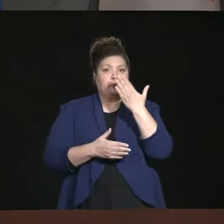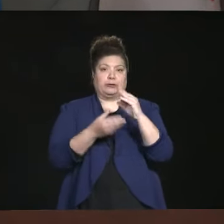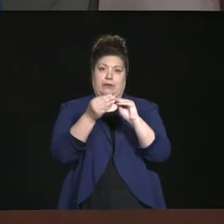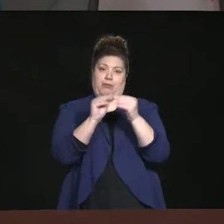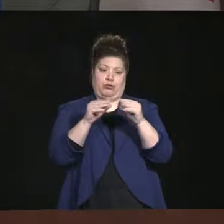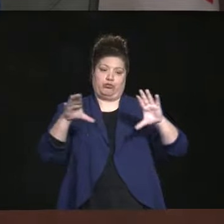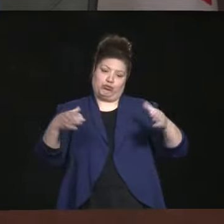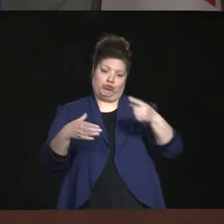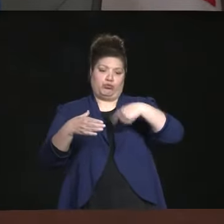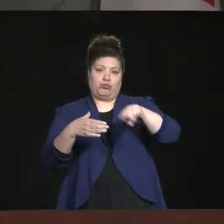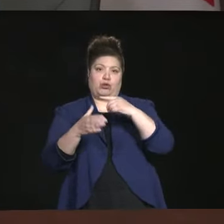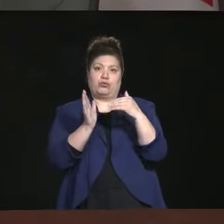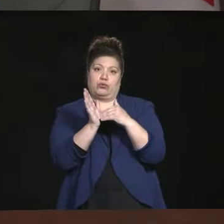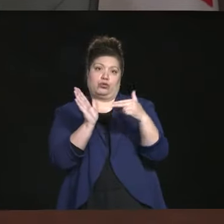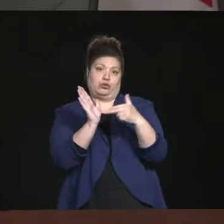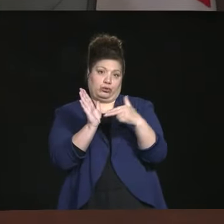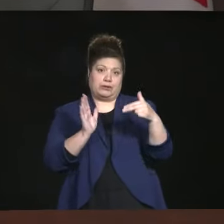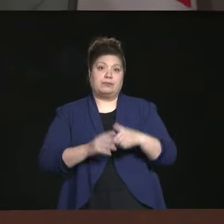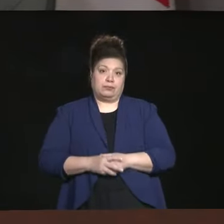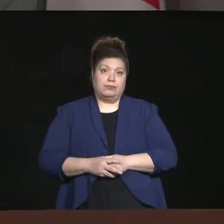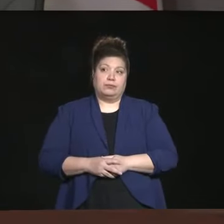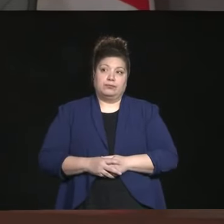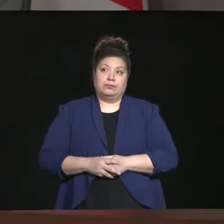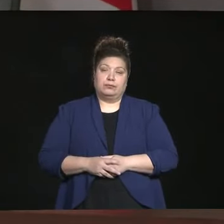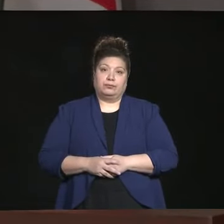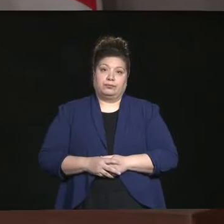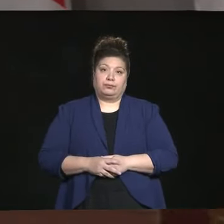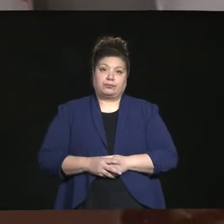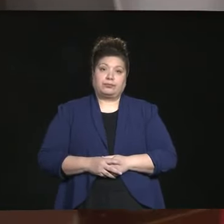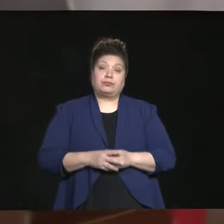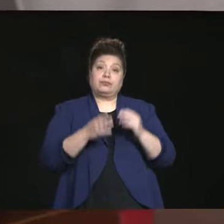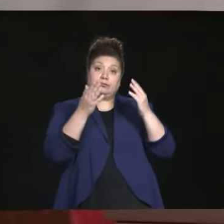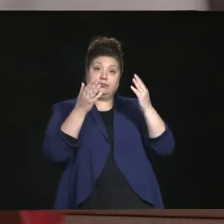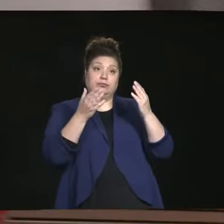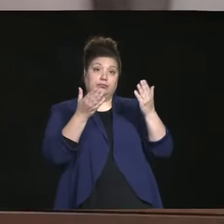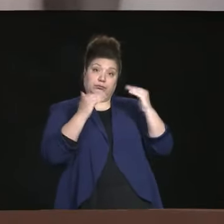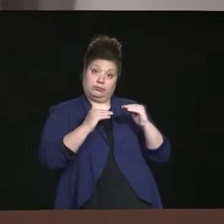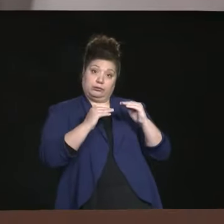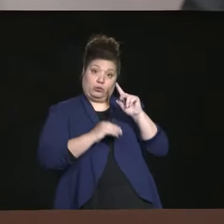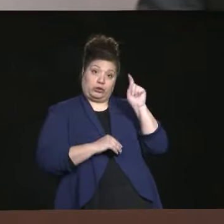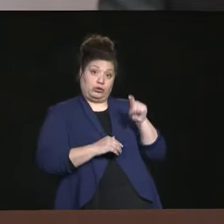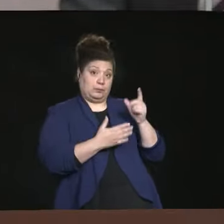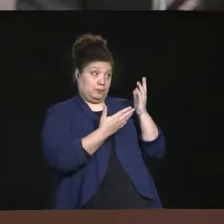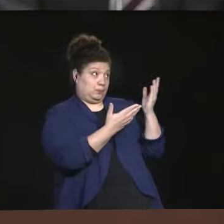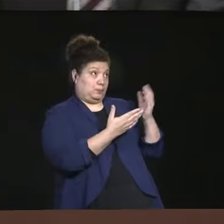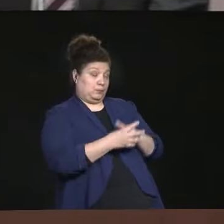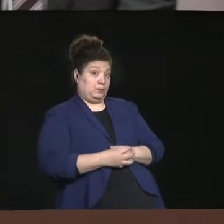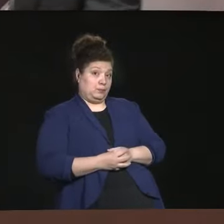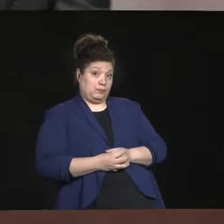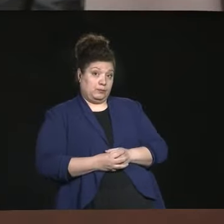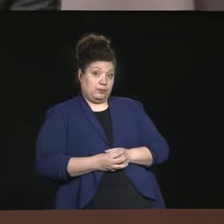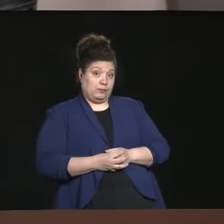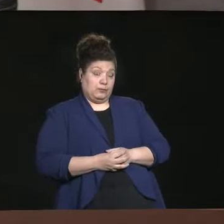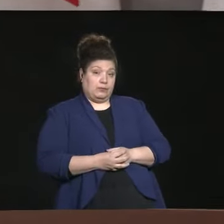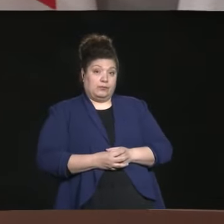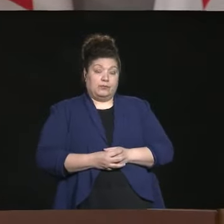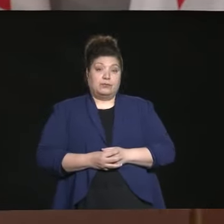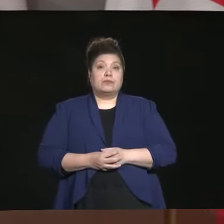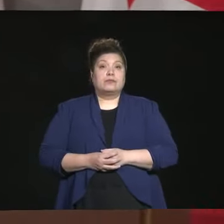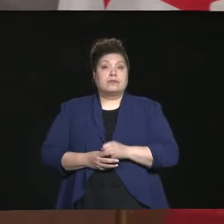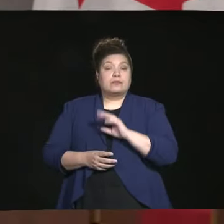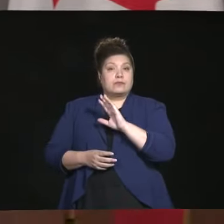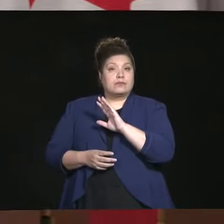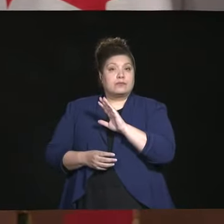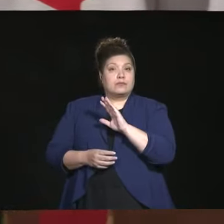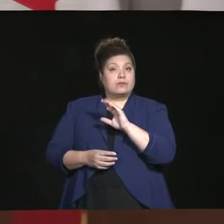Thank you, Dr. Operator. Third question on the phone before we go back to the room. Thank you. The next question is from